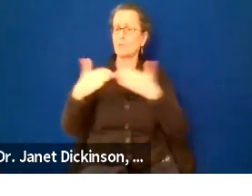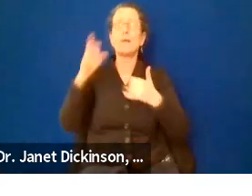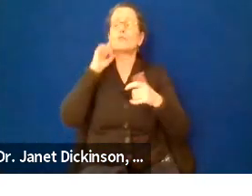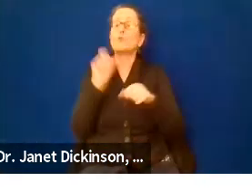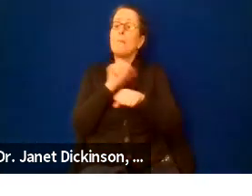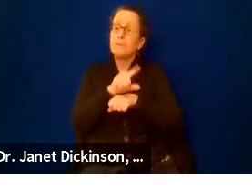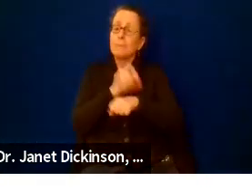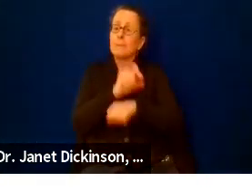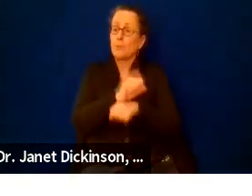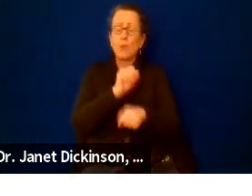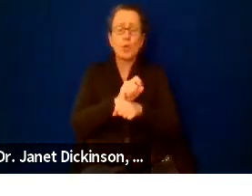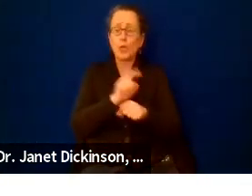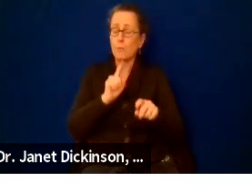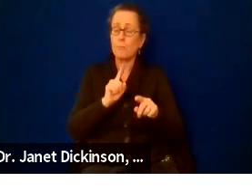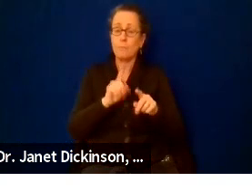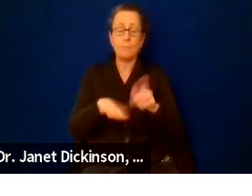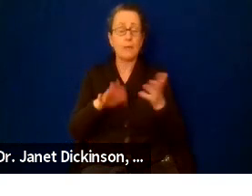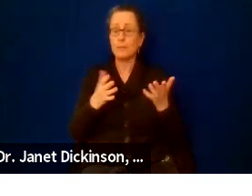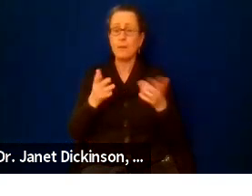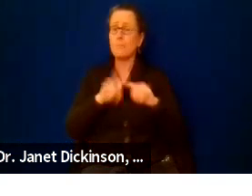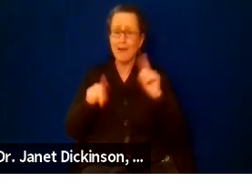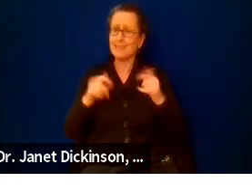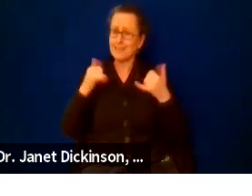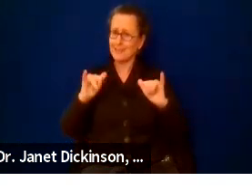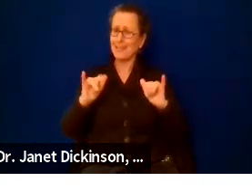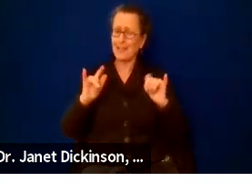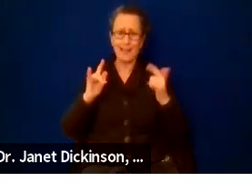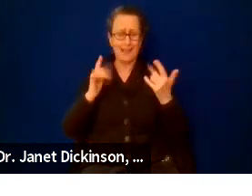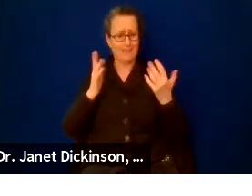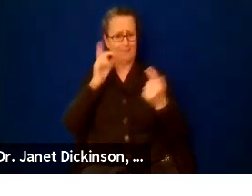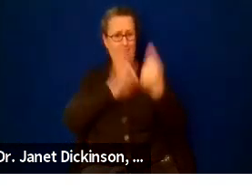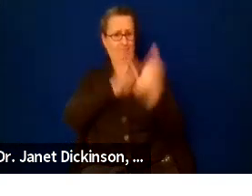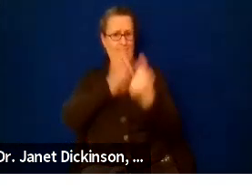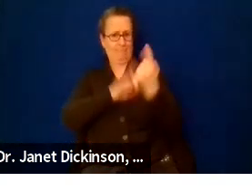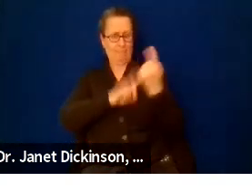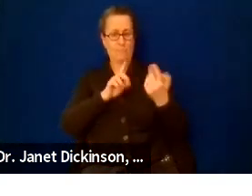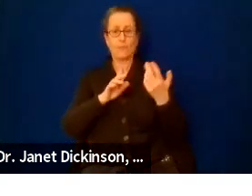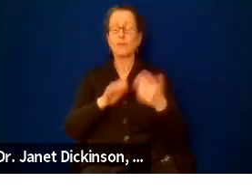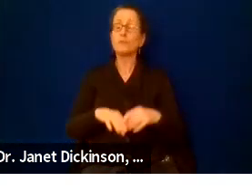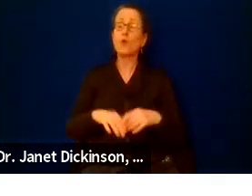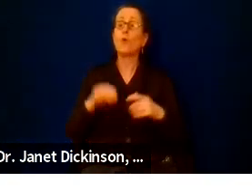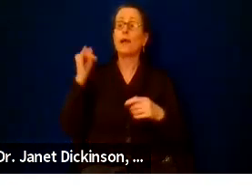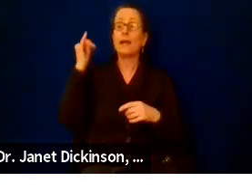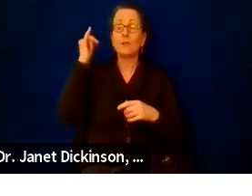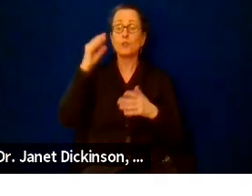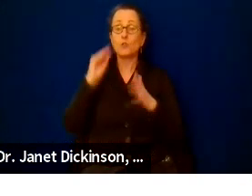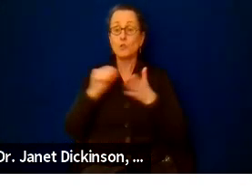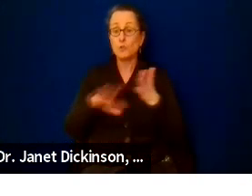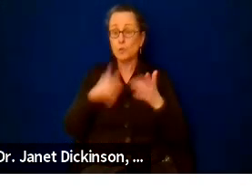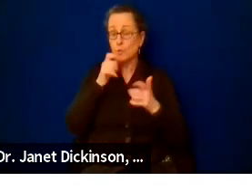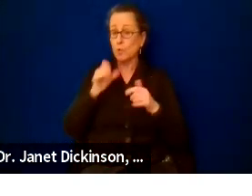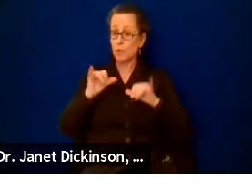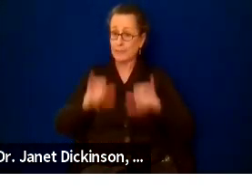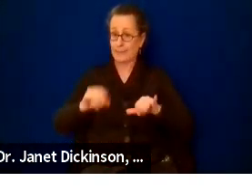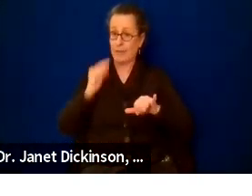synchronous lessons where there may be some simultaneous teaching going on. Students who are in the classroom will